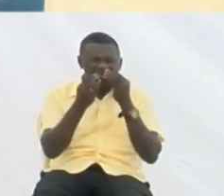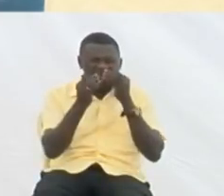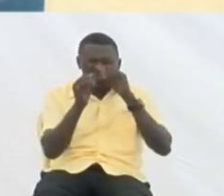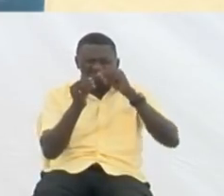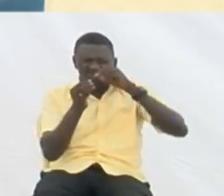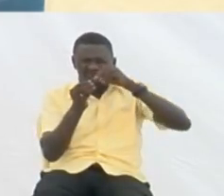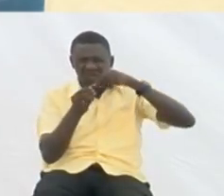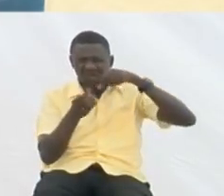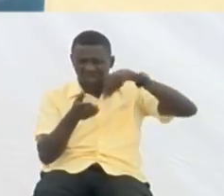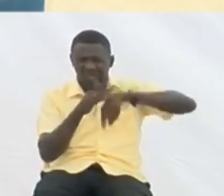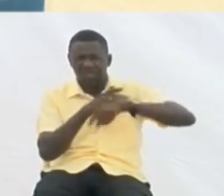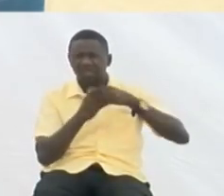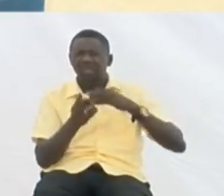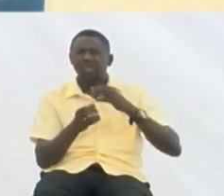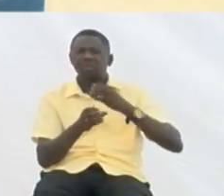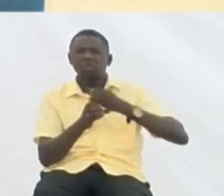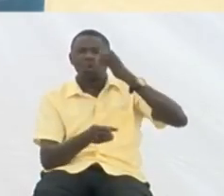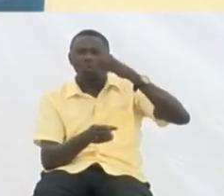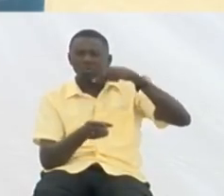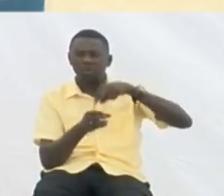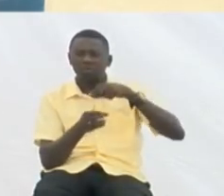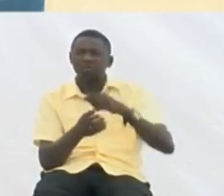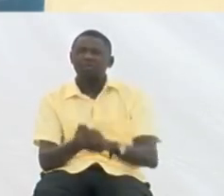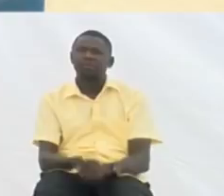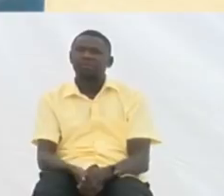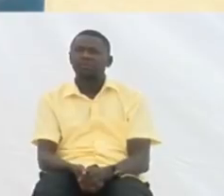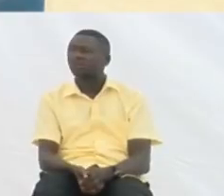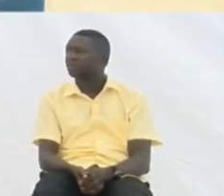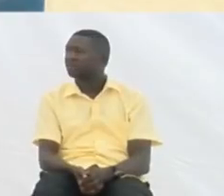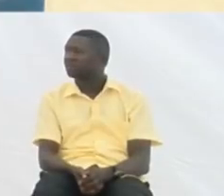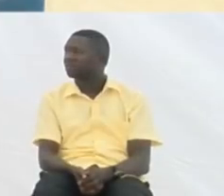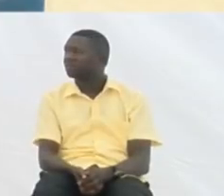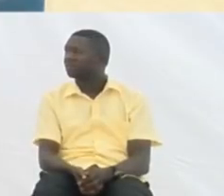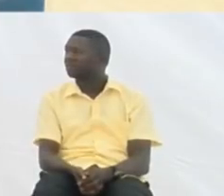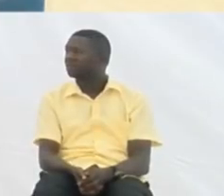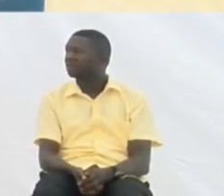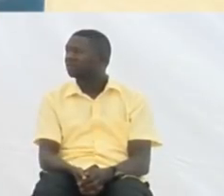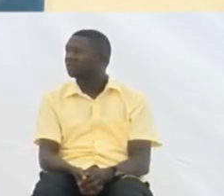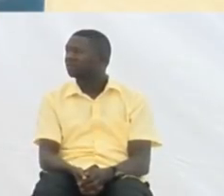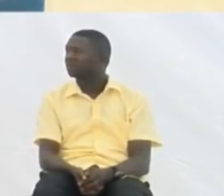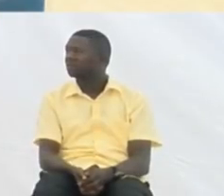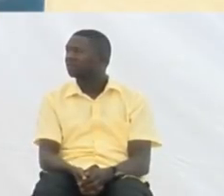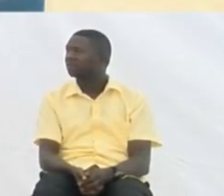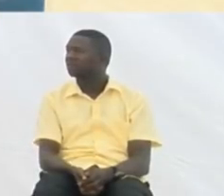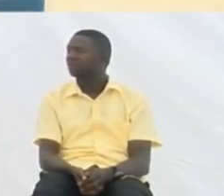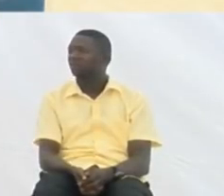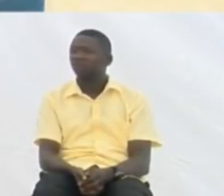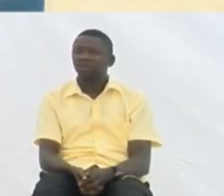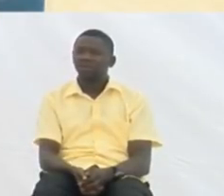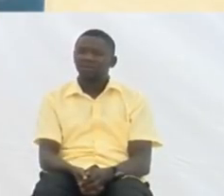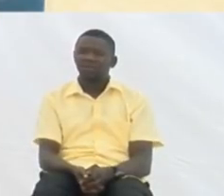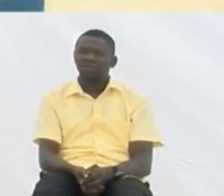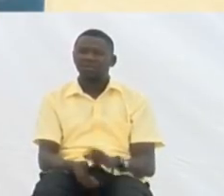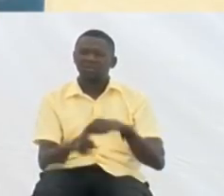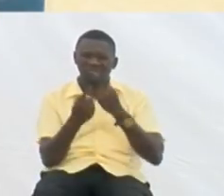the dregs that was left inside the tin, they wanted me to drink that